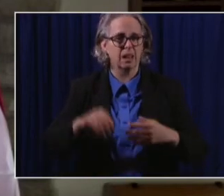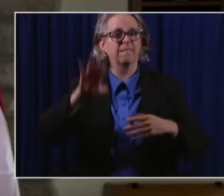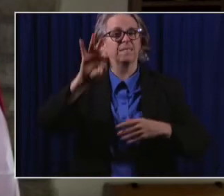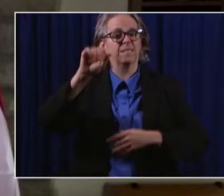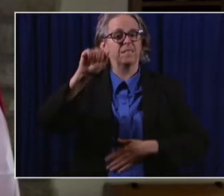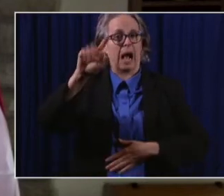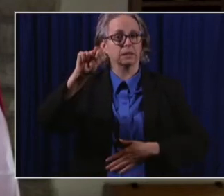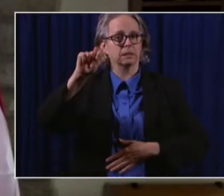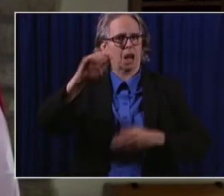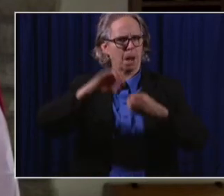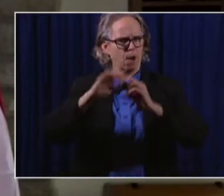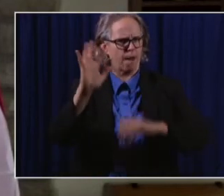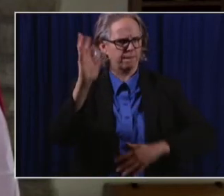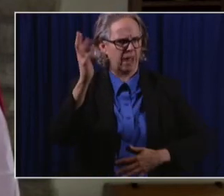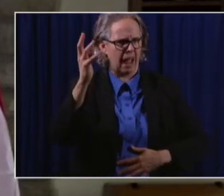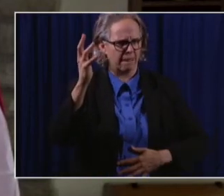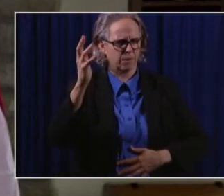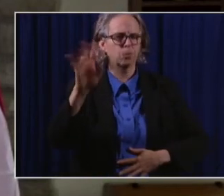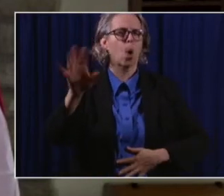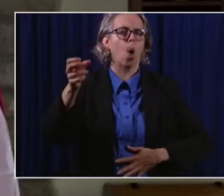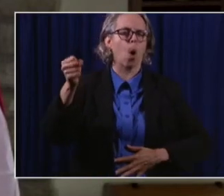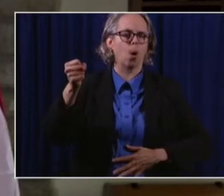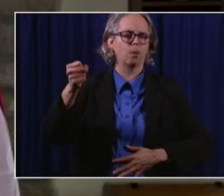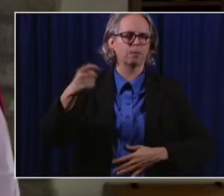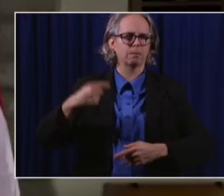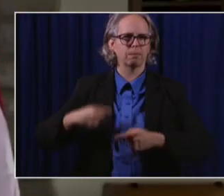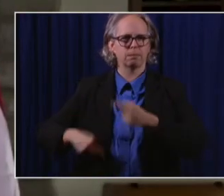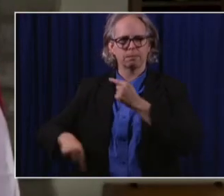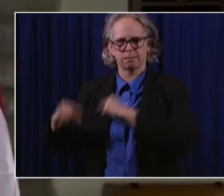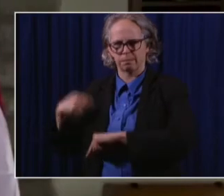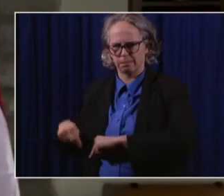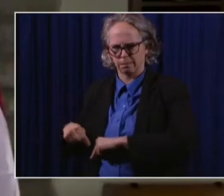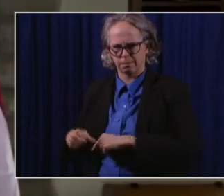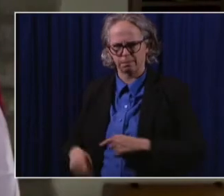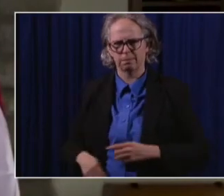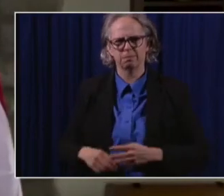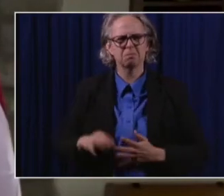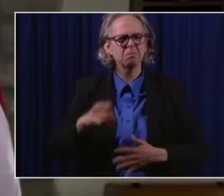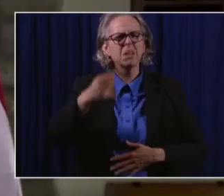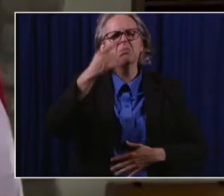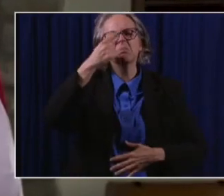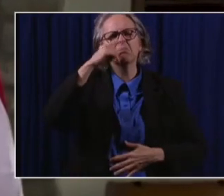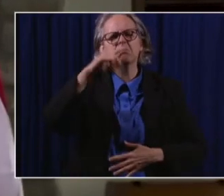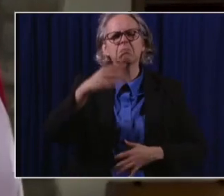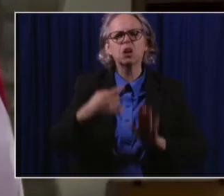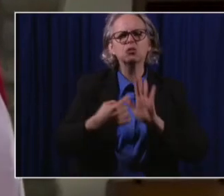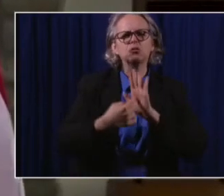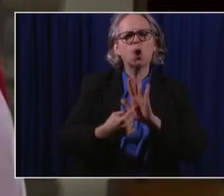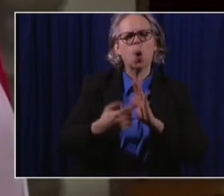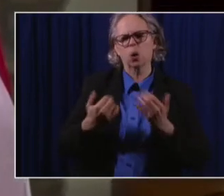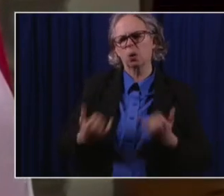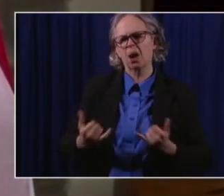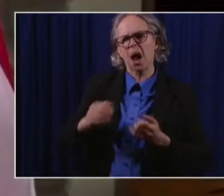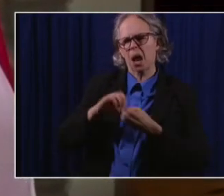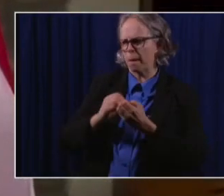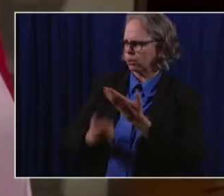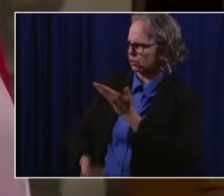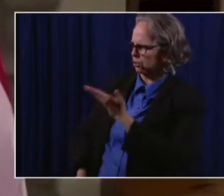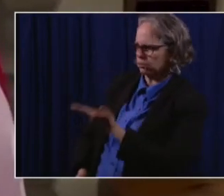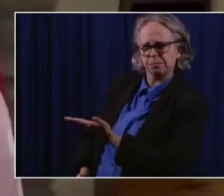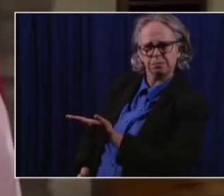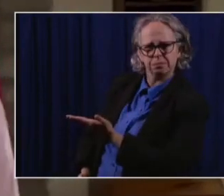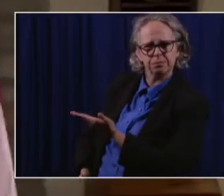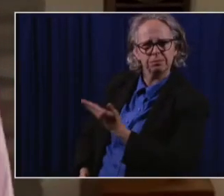let's before we get to that, let's go directly, Eric, to the numbers, and we'll start with the summary. Again,